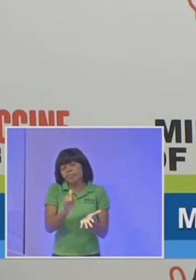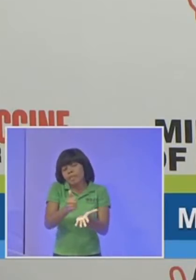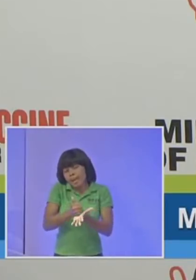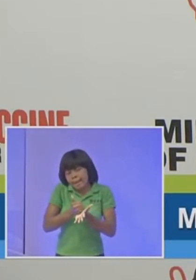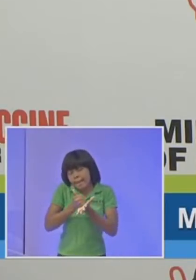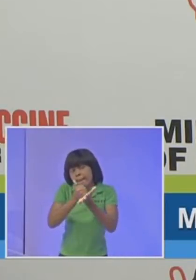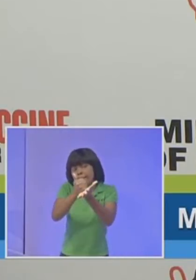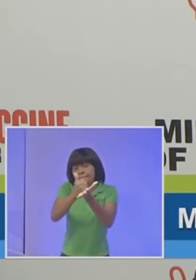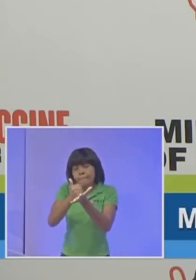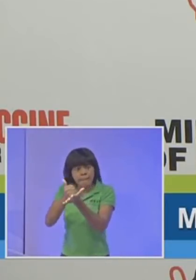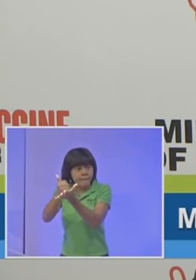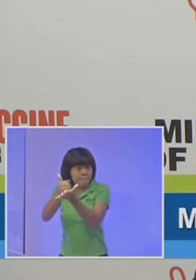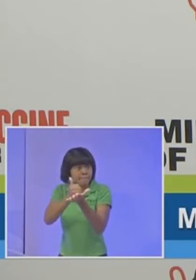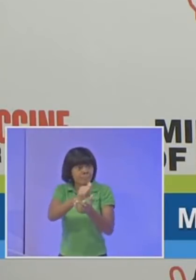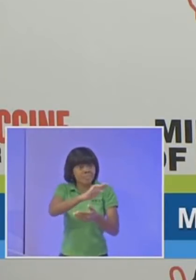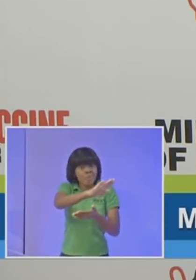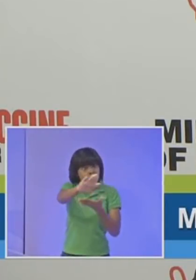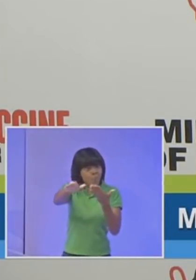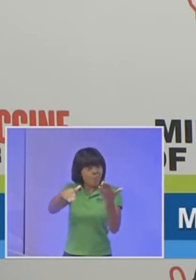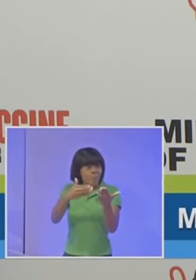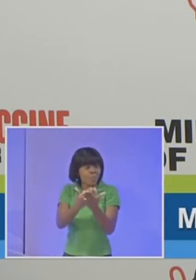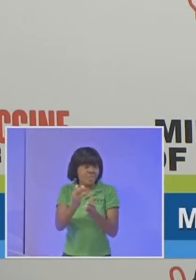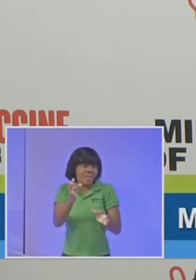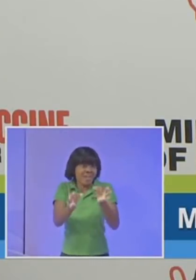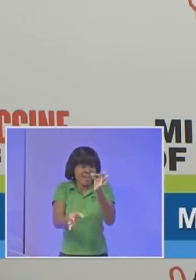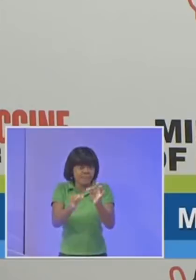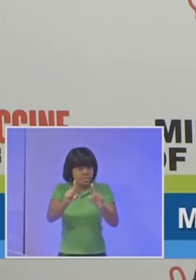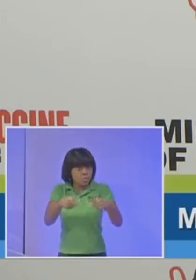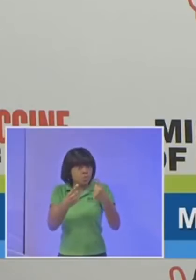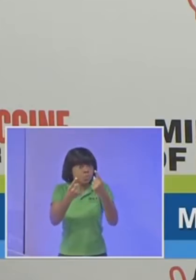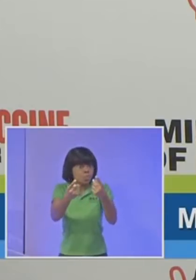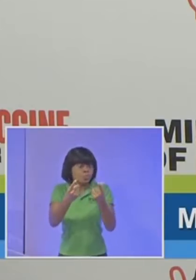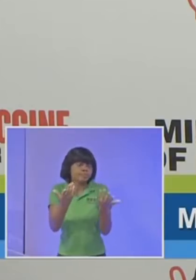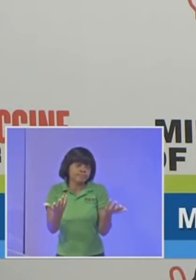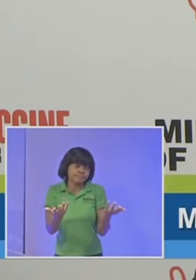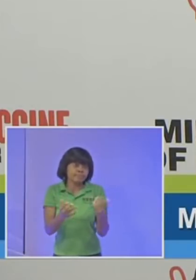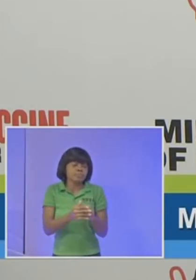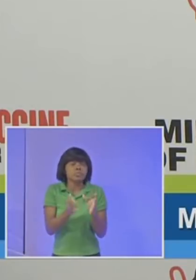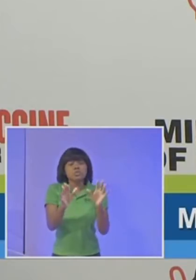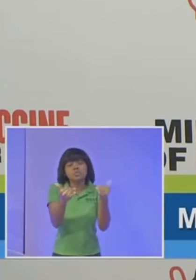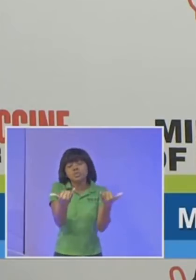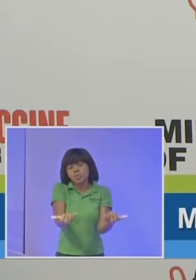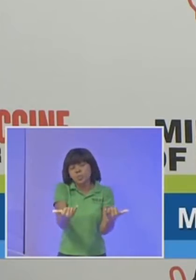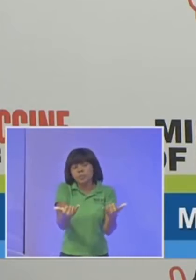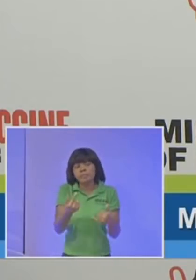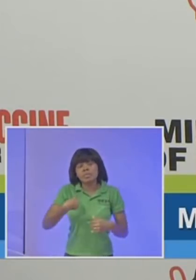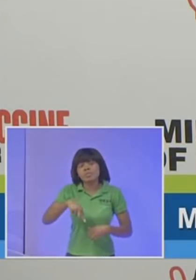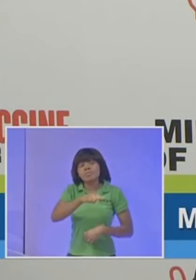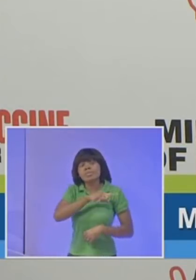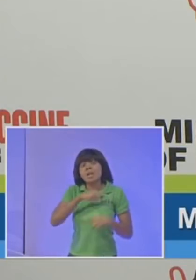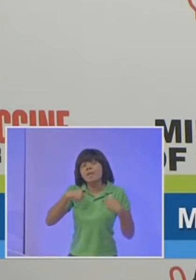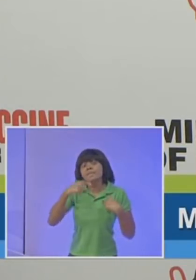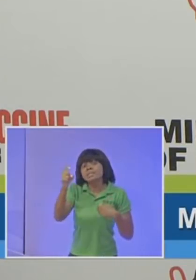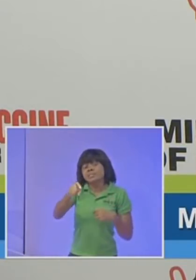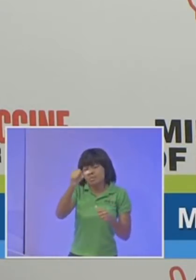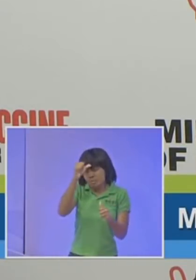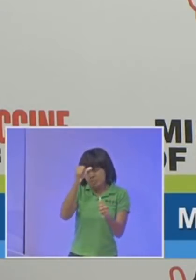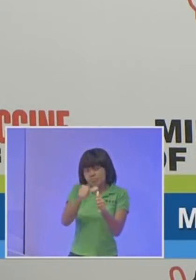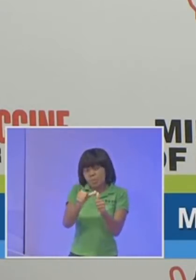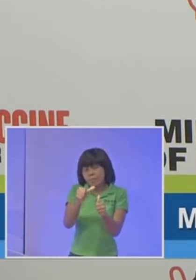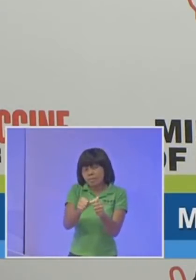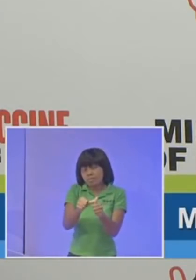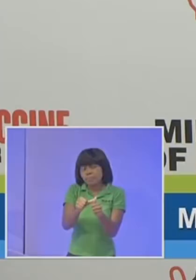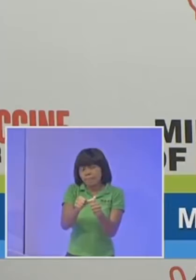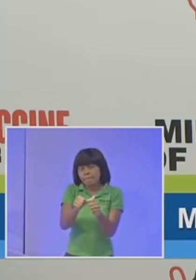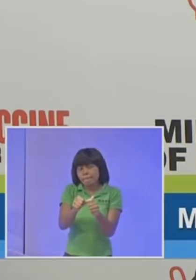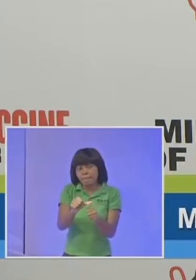from government action and government intervention to personal responsibility for the 3 Ws and